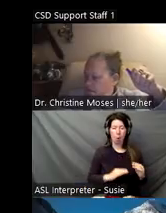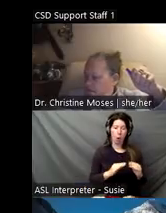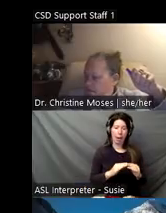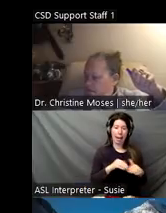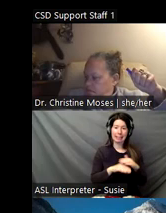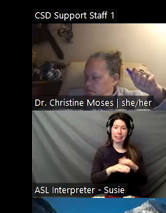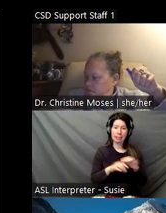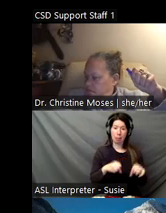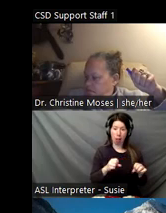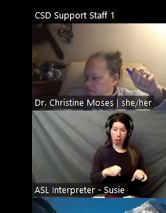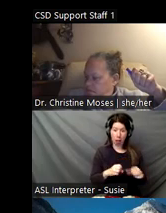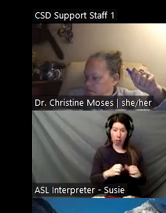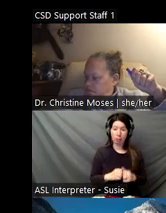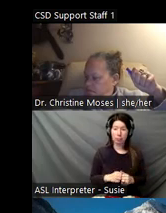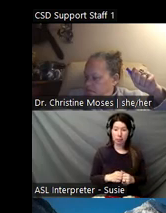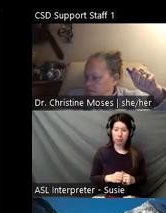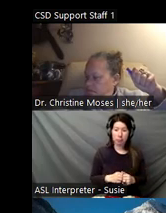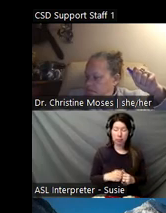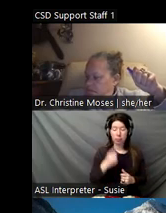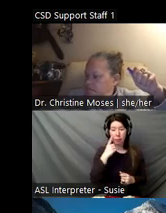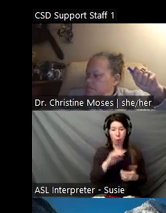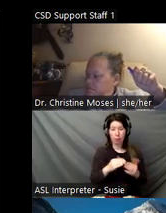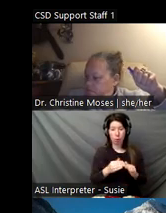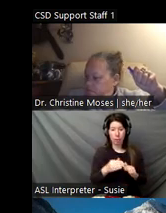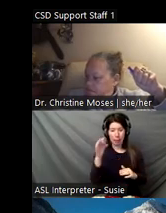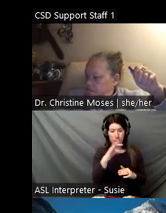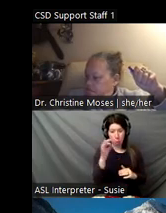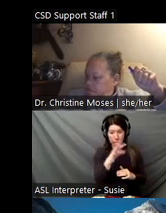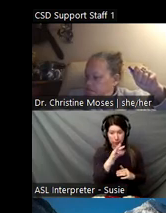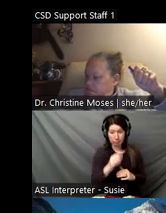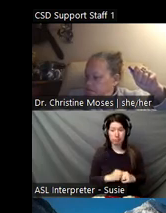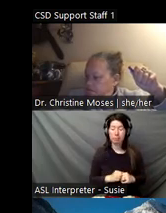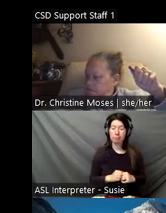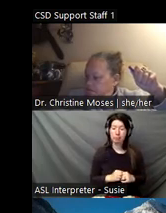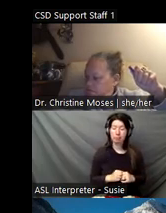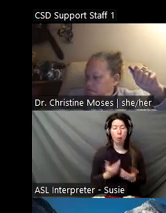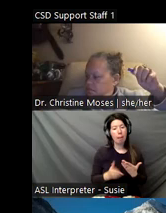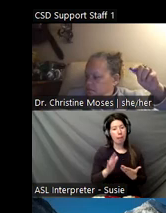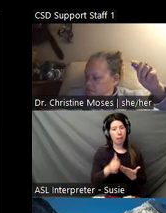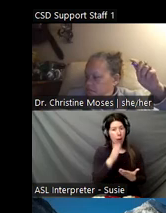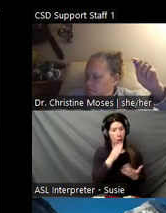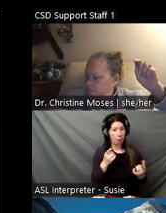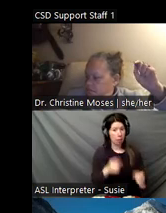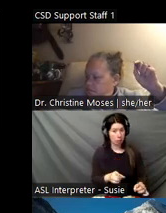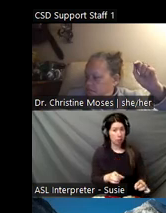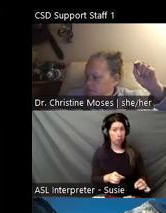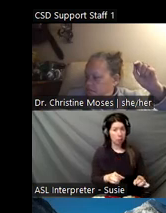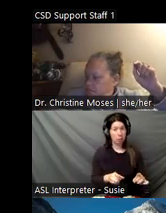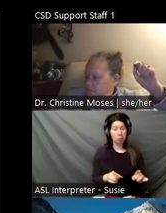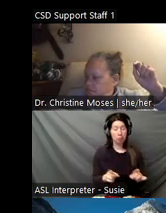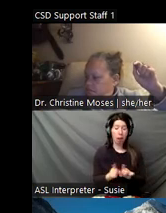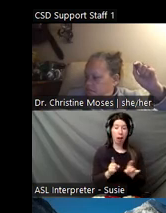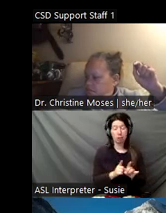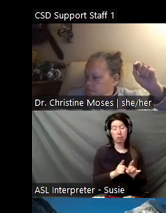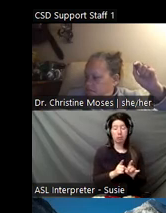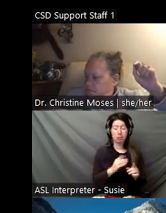accessible for community input. So that may be something that is coming to, as an update, more